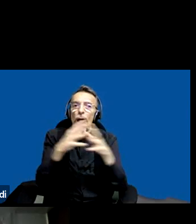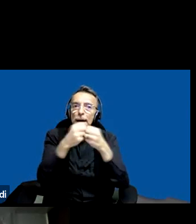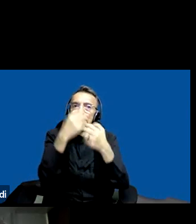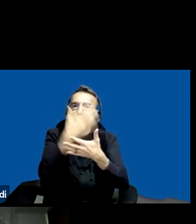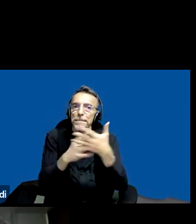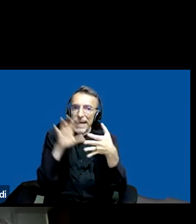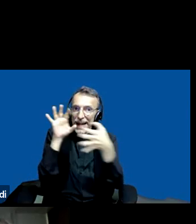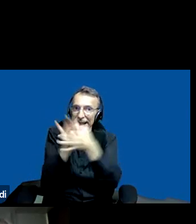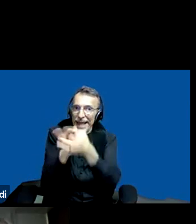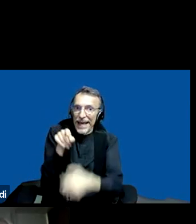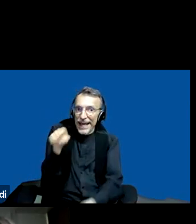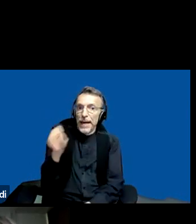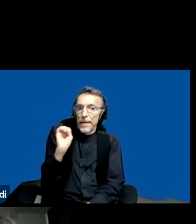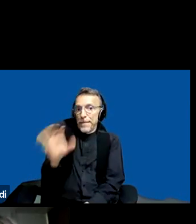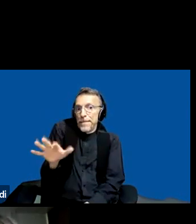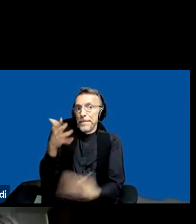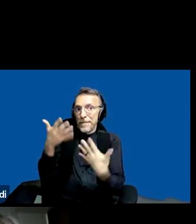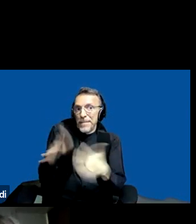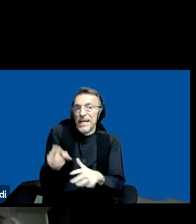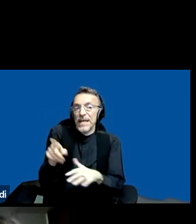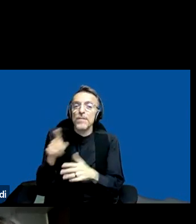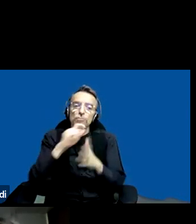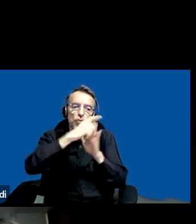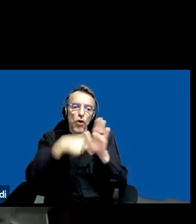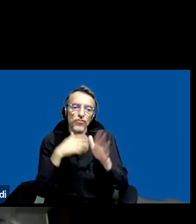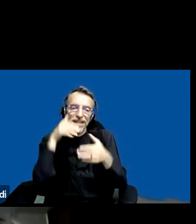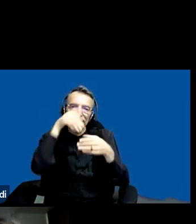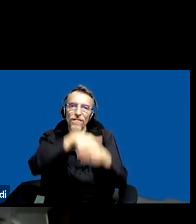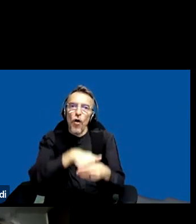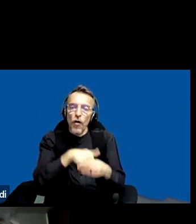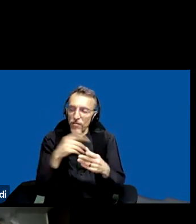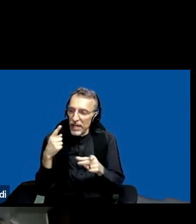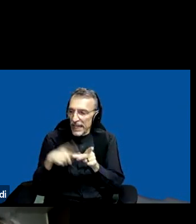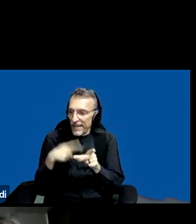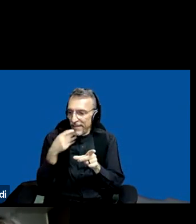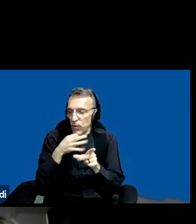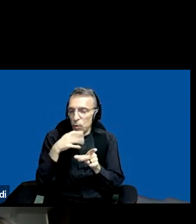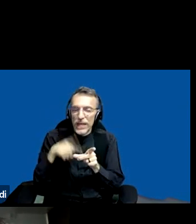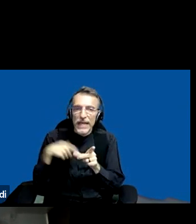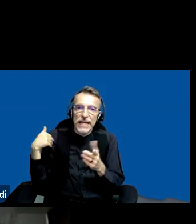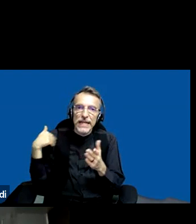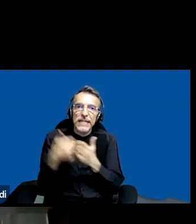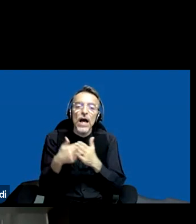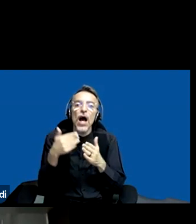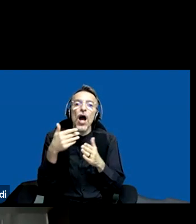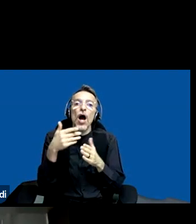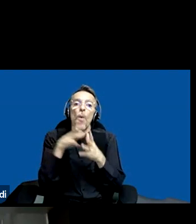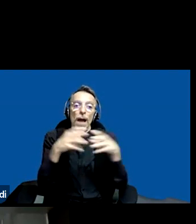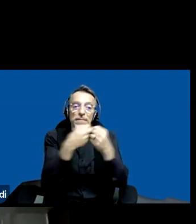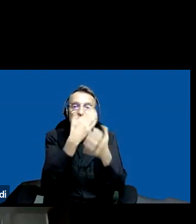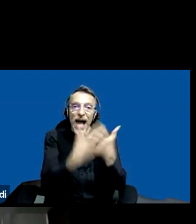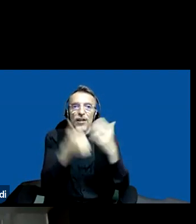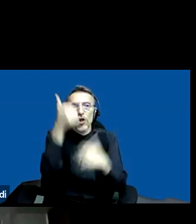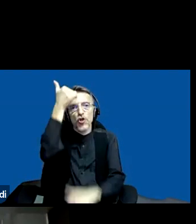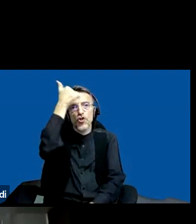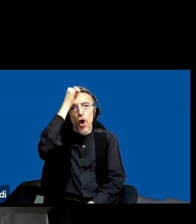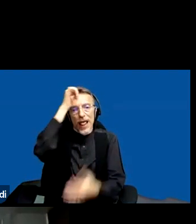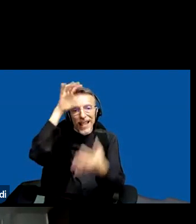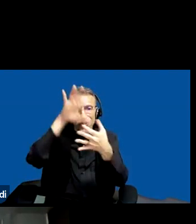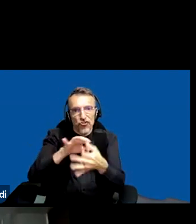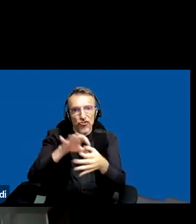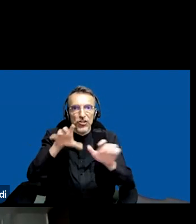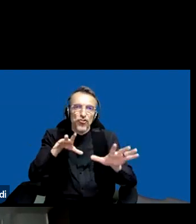a project that I've been engaged in over the last few years, which the website is Knowledge for Struggle, which has been about working